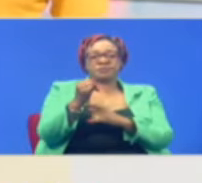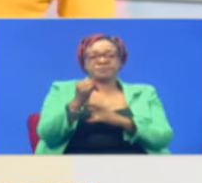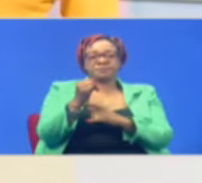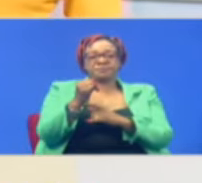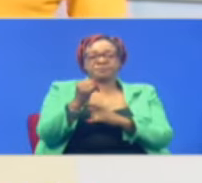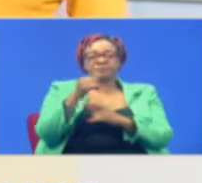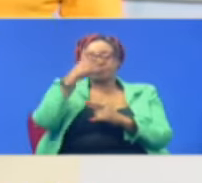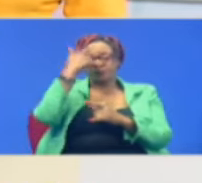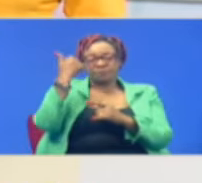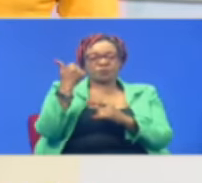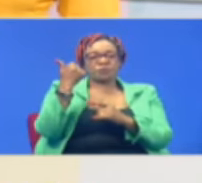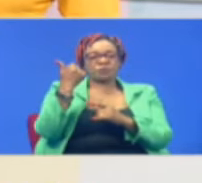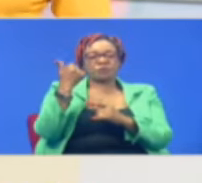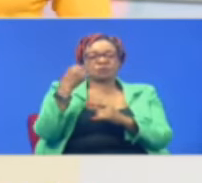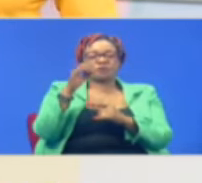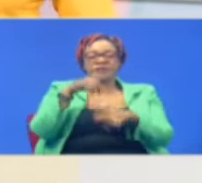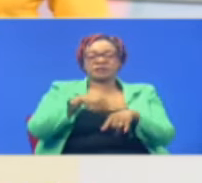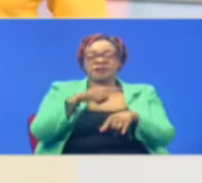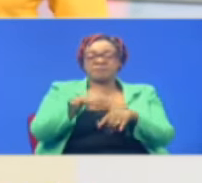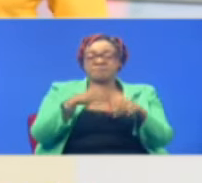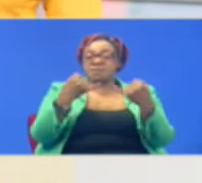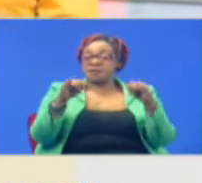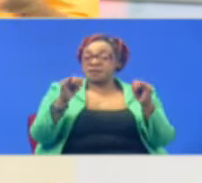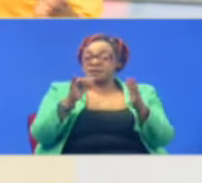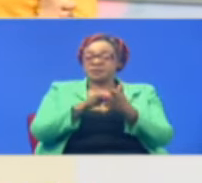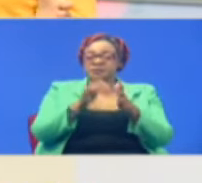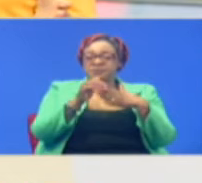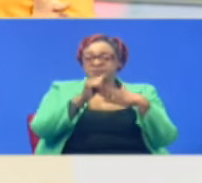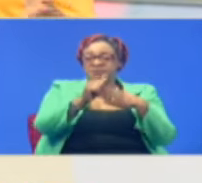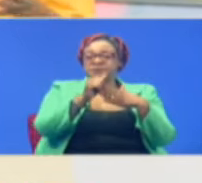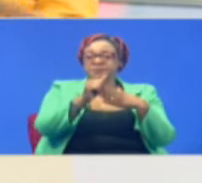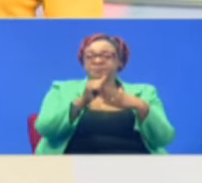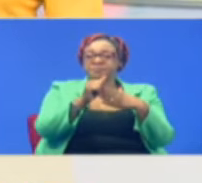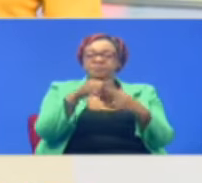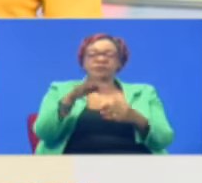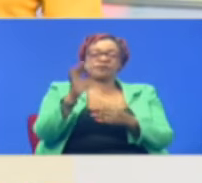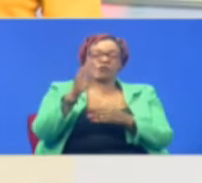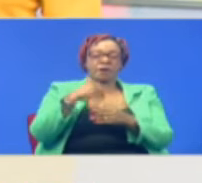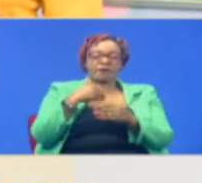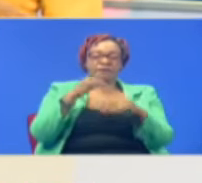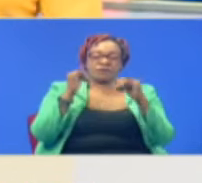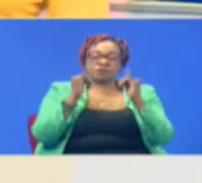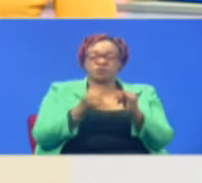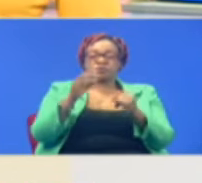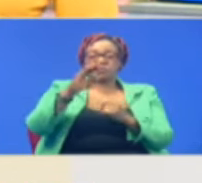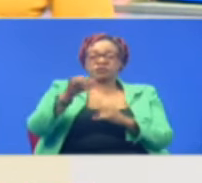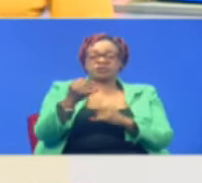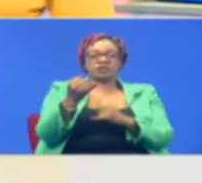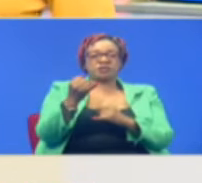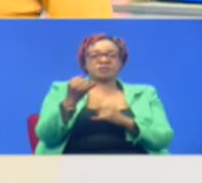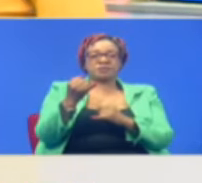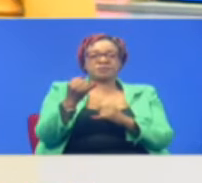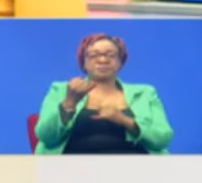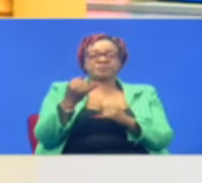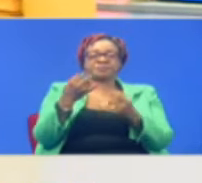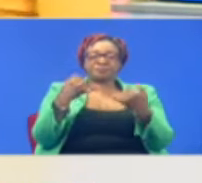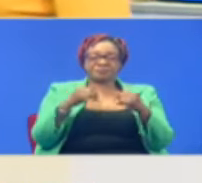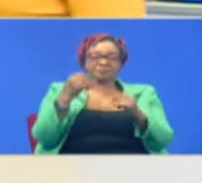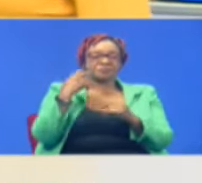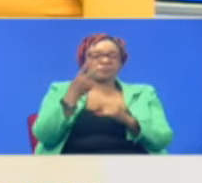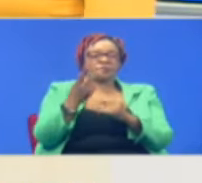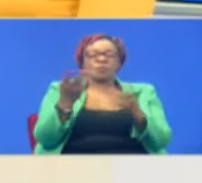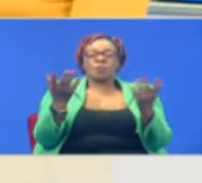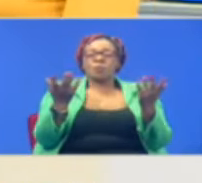to the statutory timelines that guide the process to get a new CJ into office. So let's now have a look at where